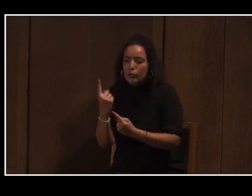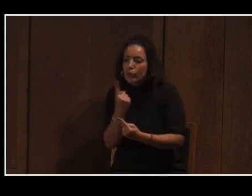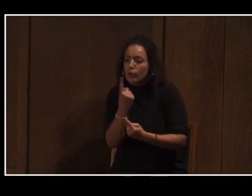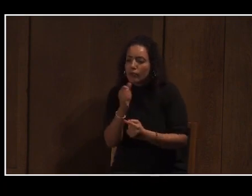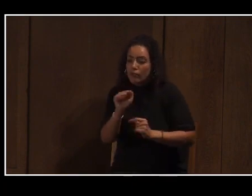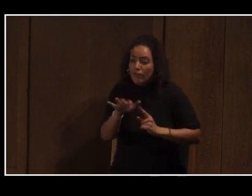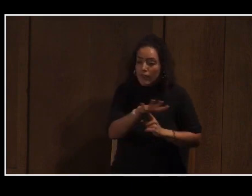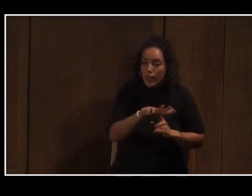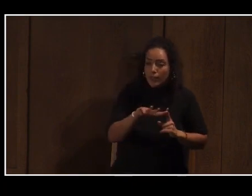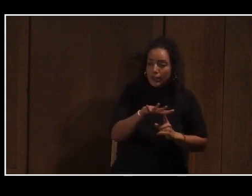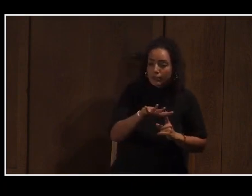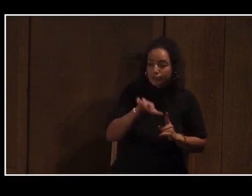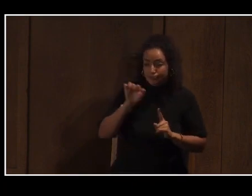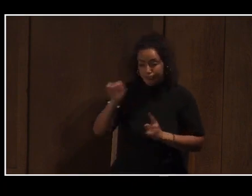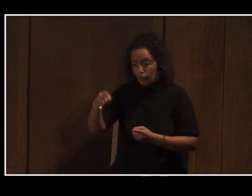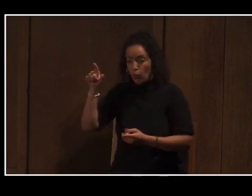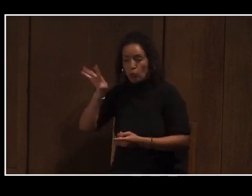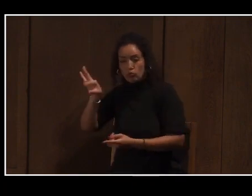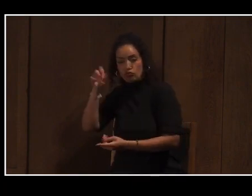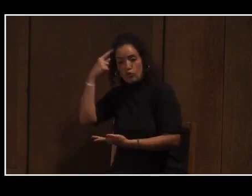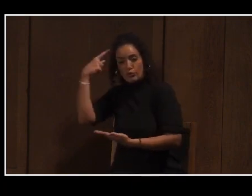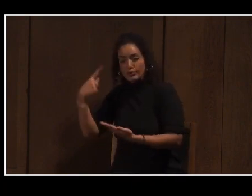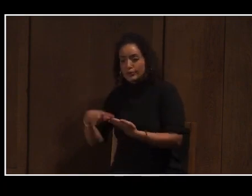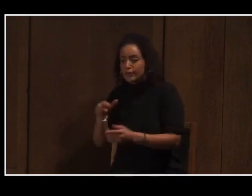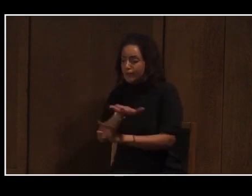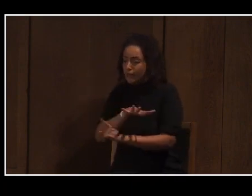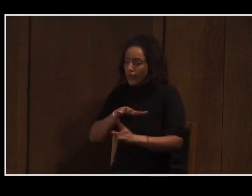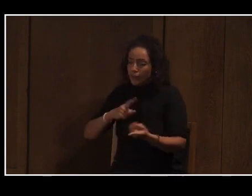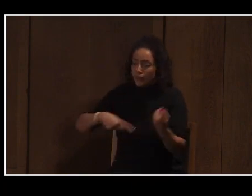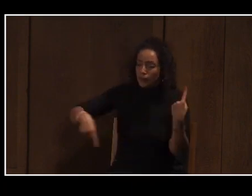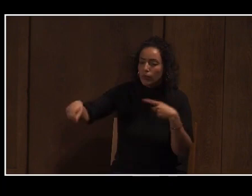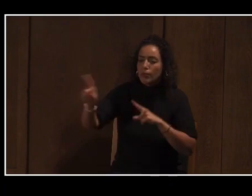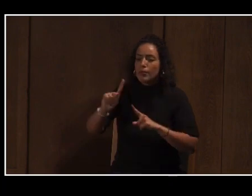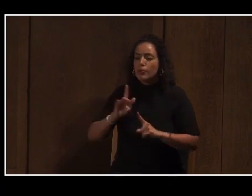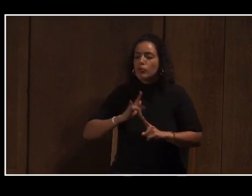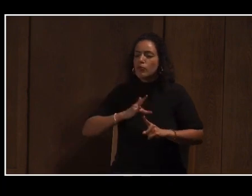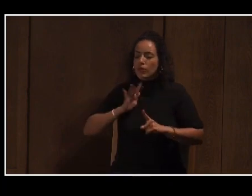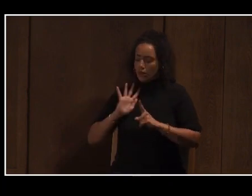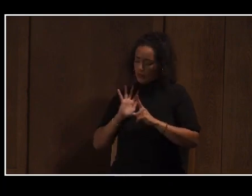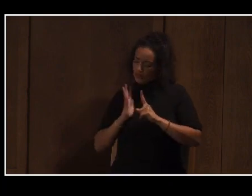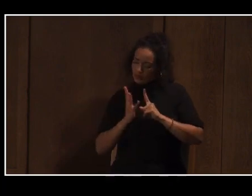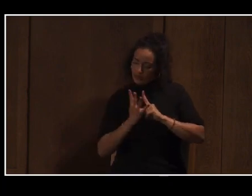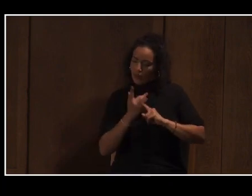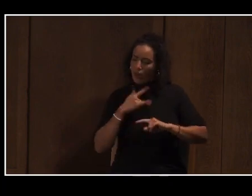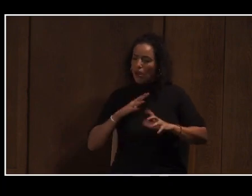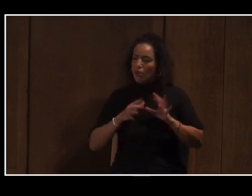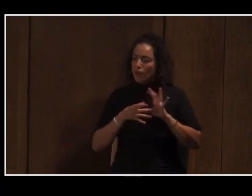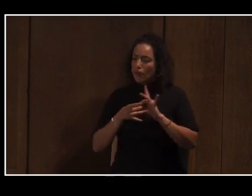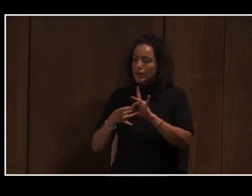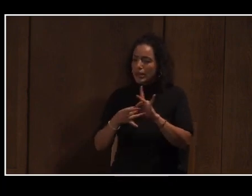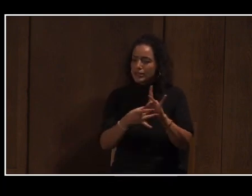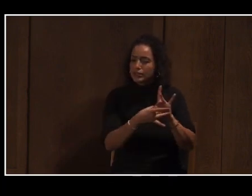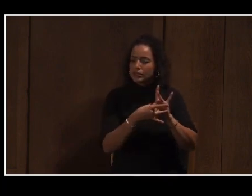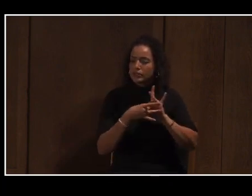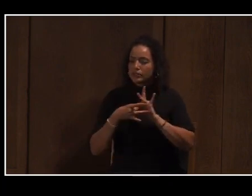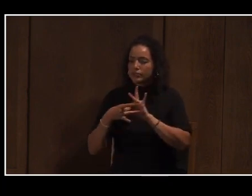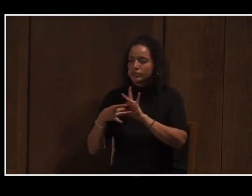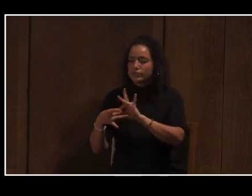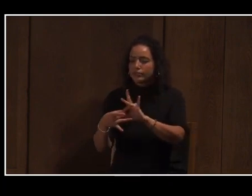family, everyone that you're connected to. And feel into those beside you.